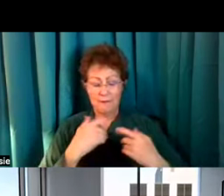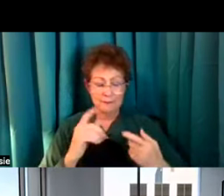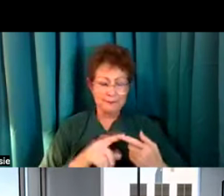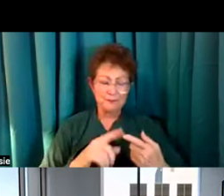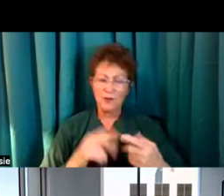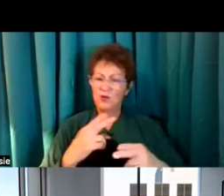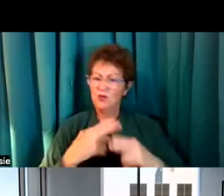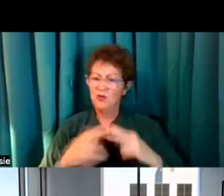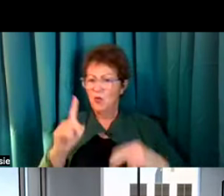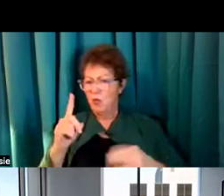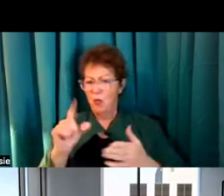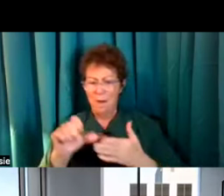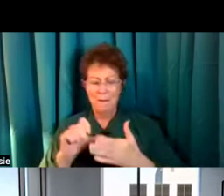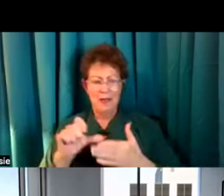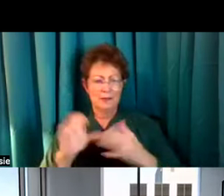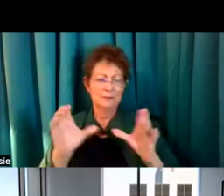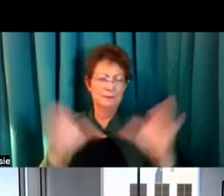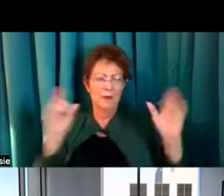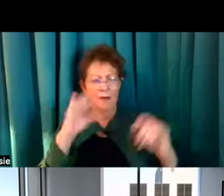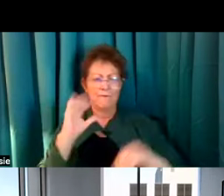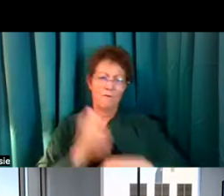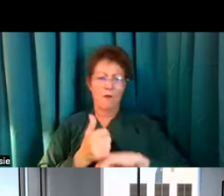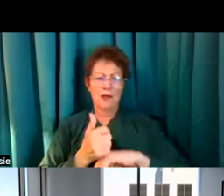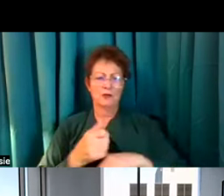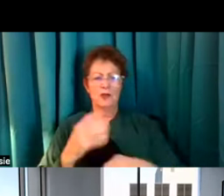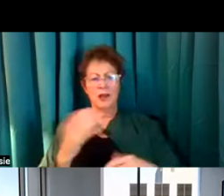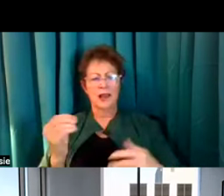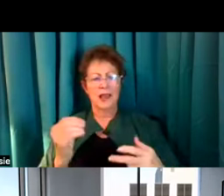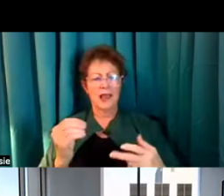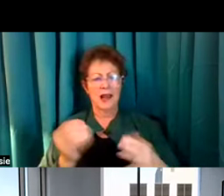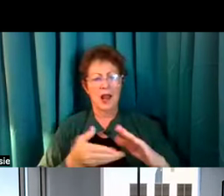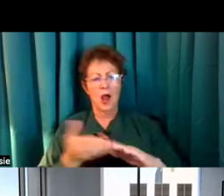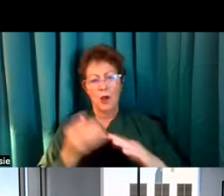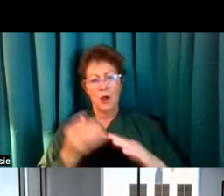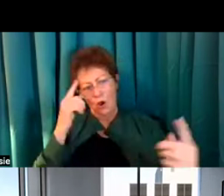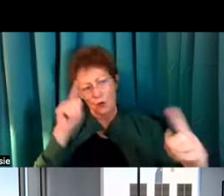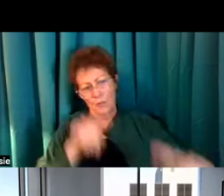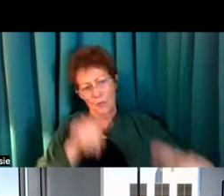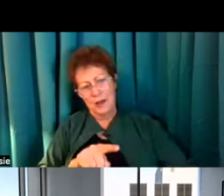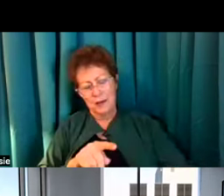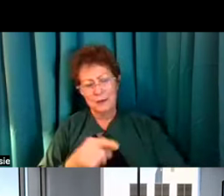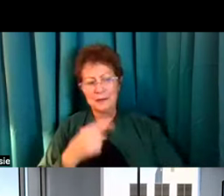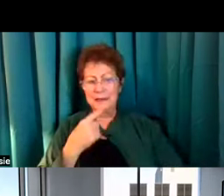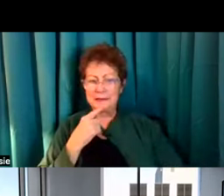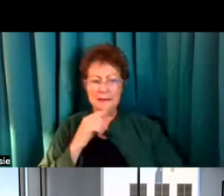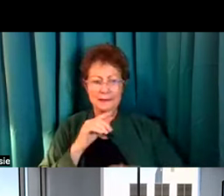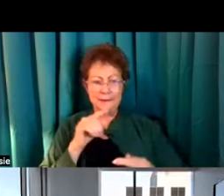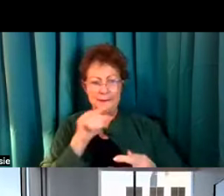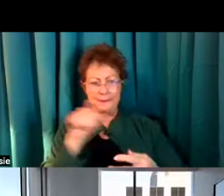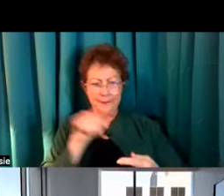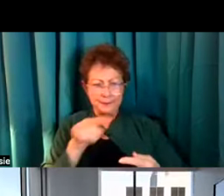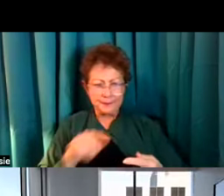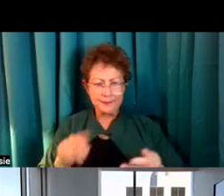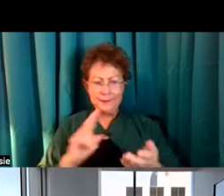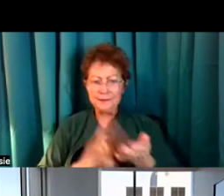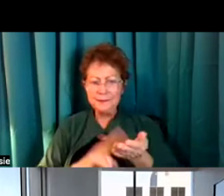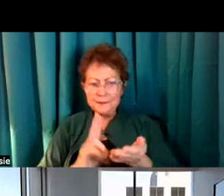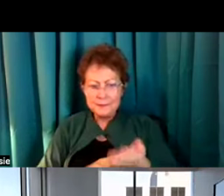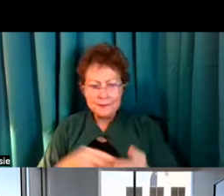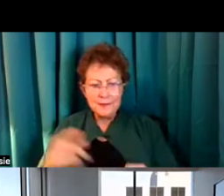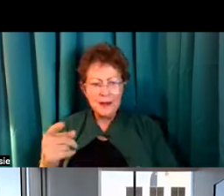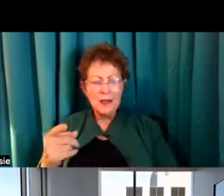short one-page certificate of formation, and then you can have an operating agreement that effectively spells out via contract